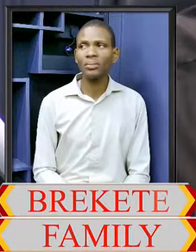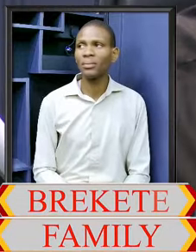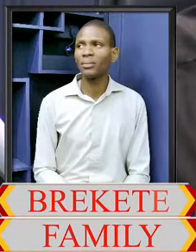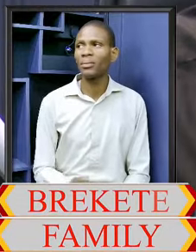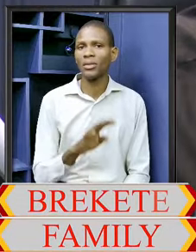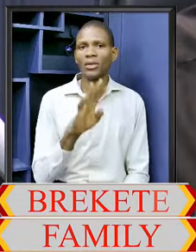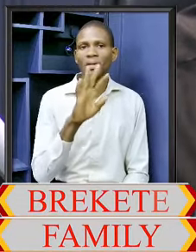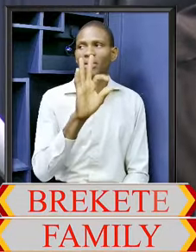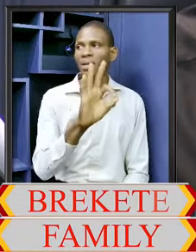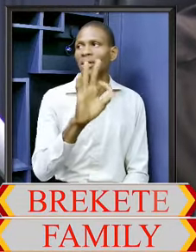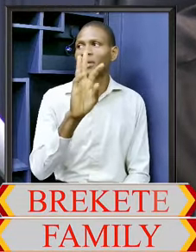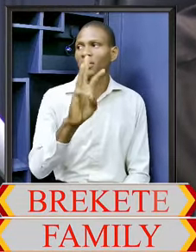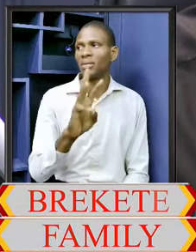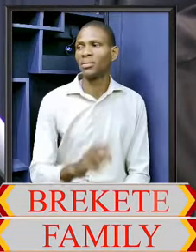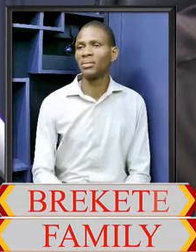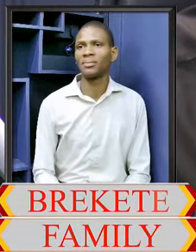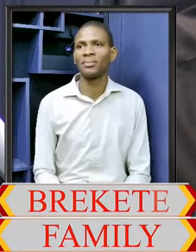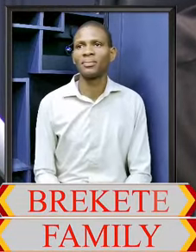081-00-78-54-96.